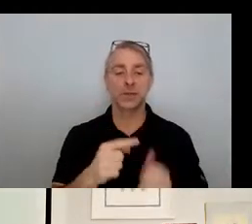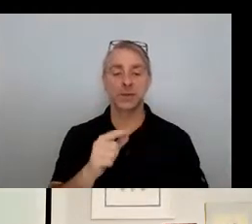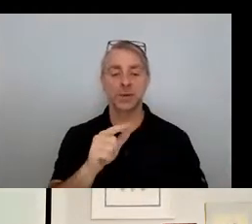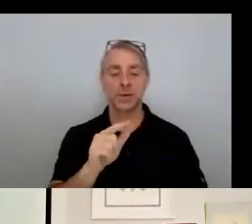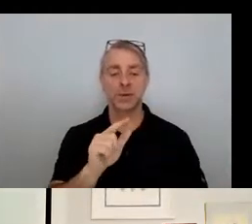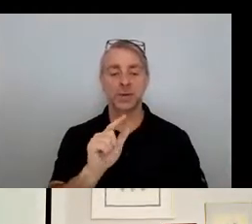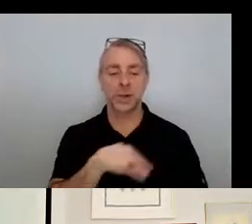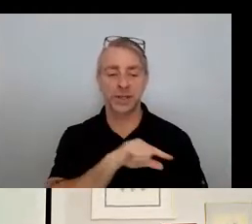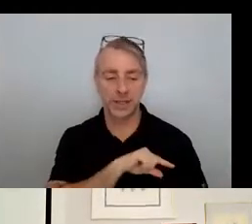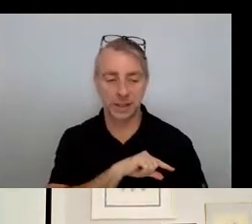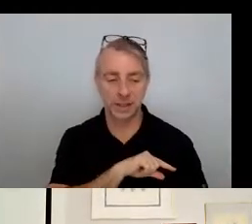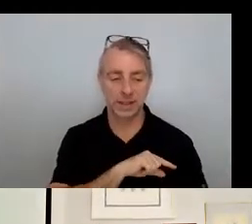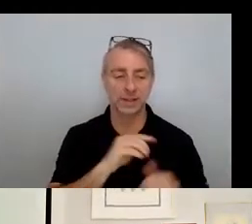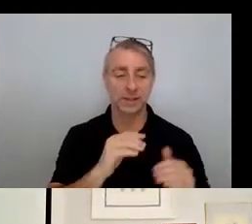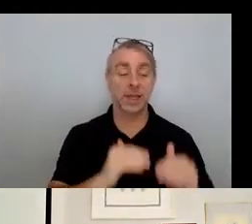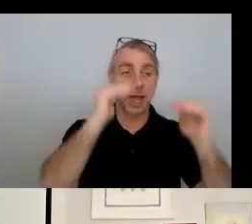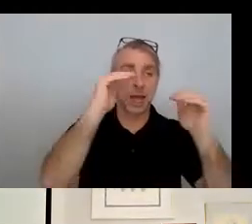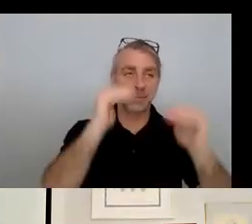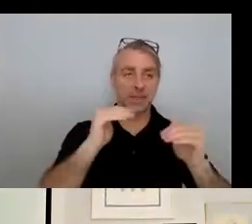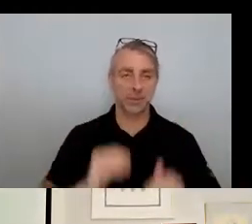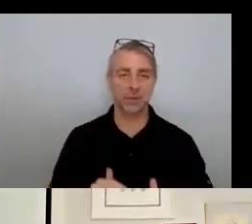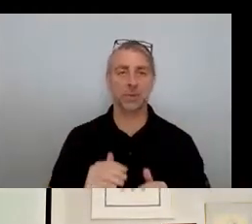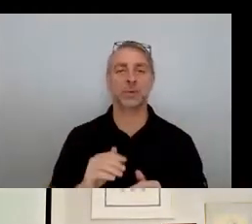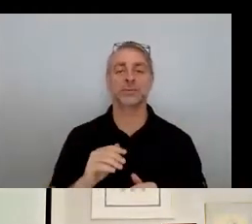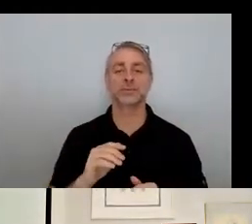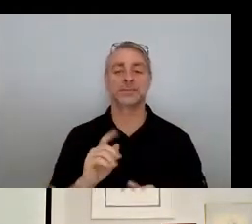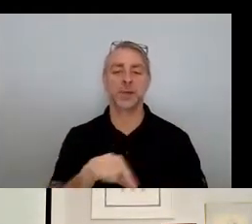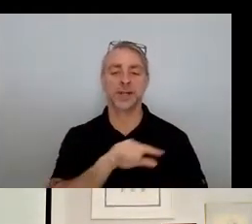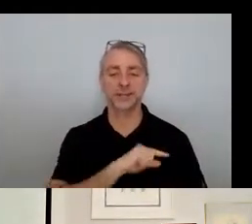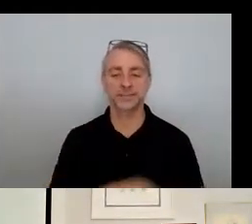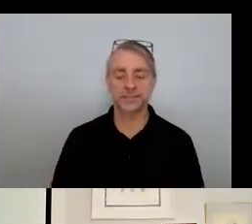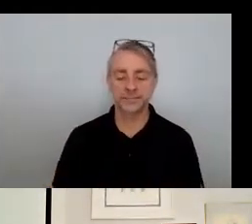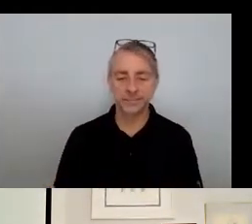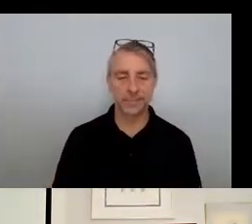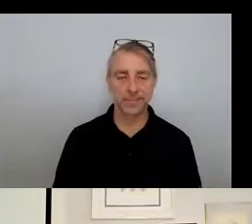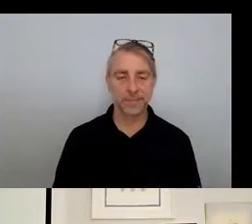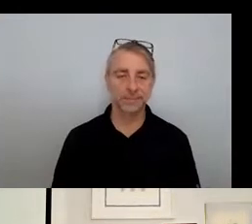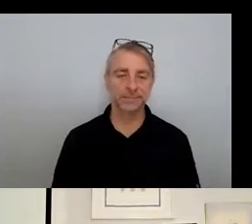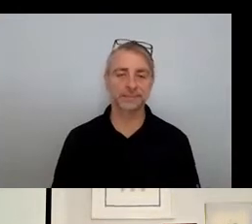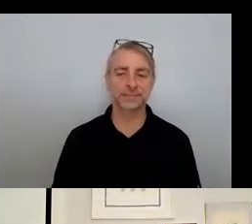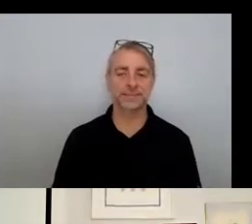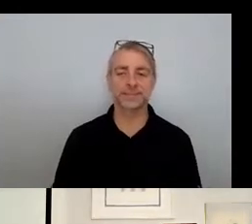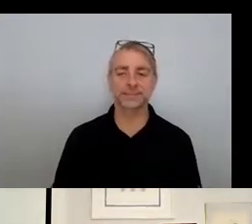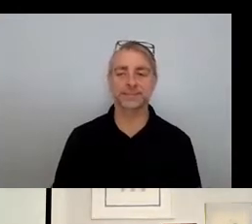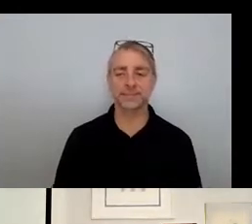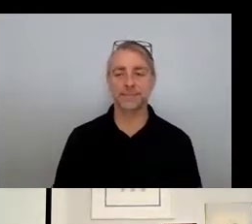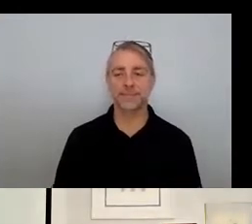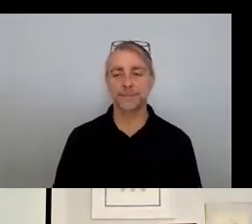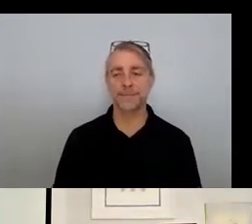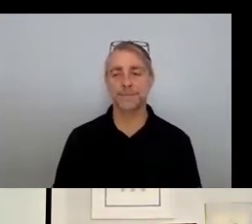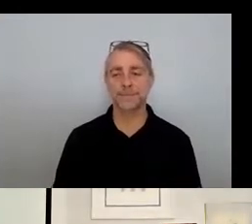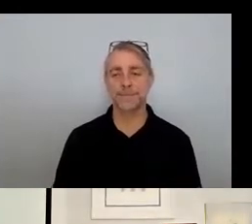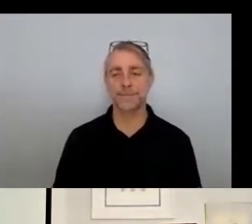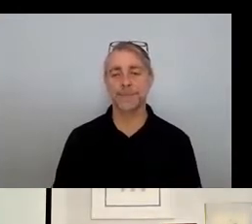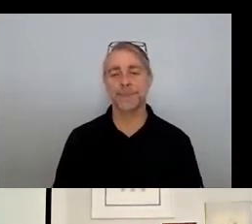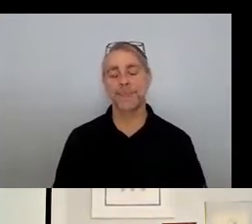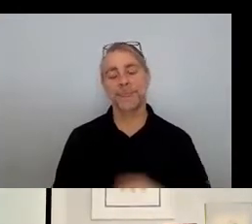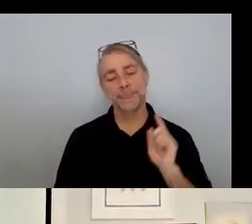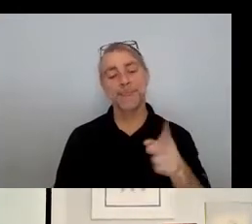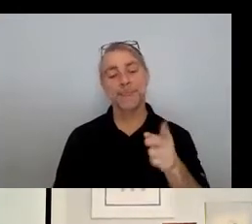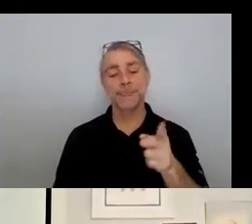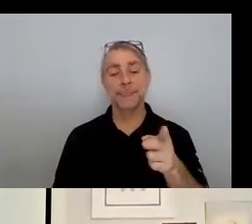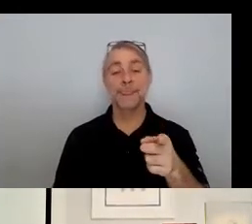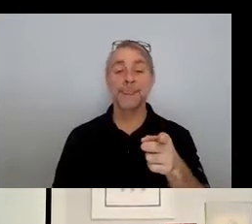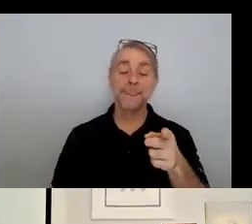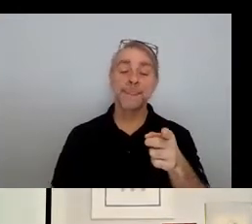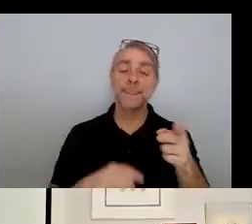those particular either reviews or evaluations. So this is another sort of related area to